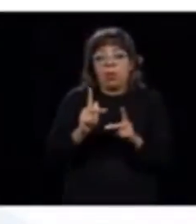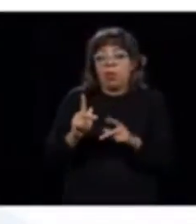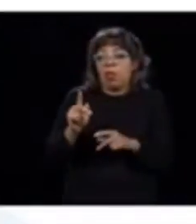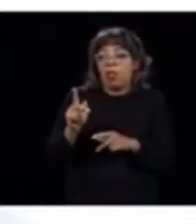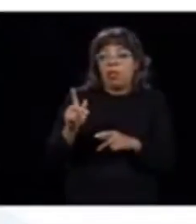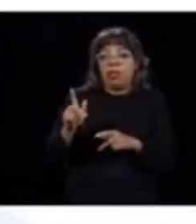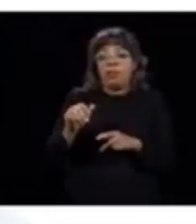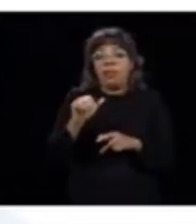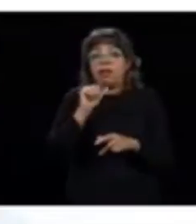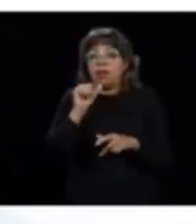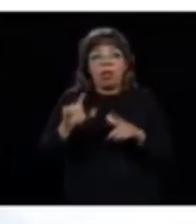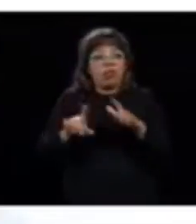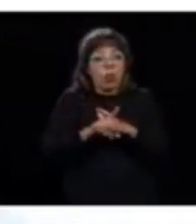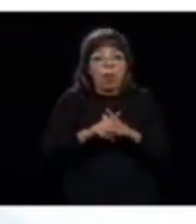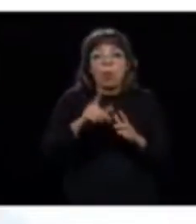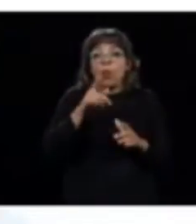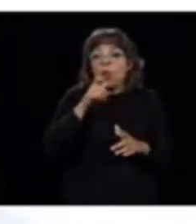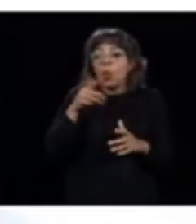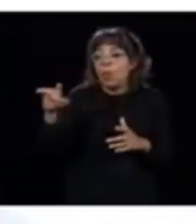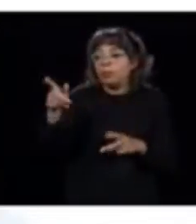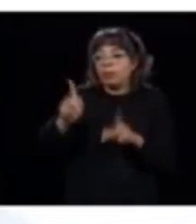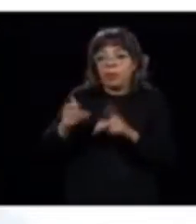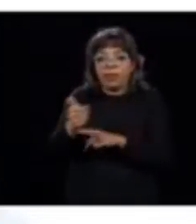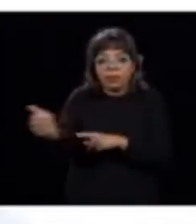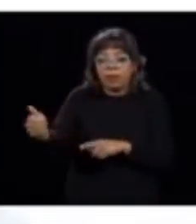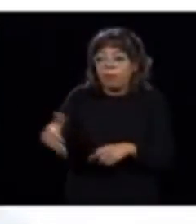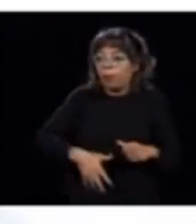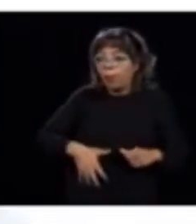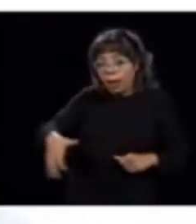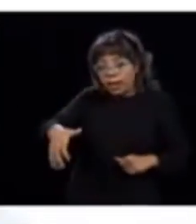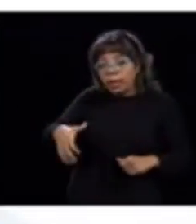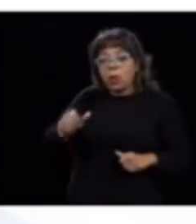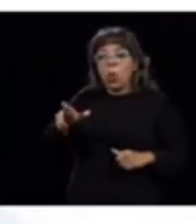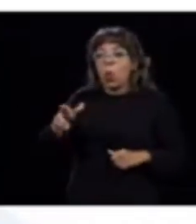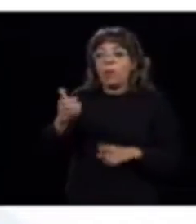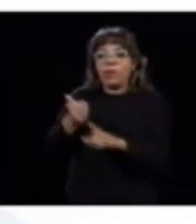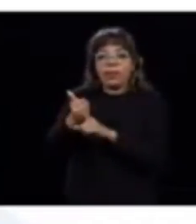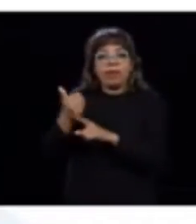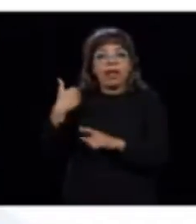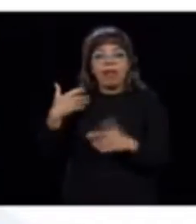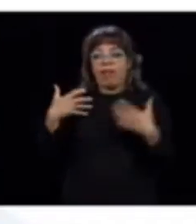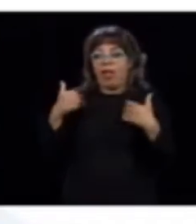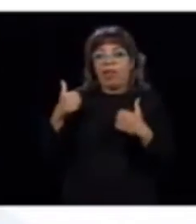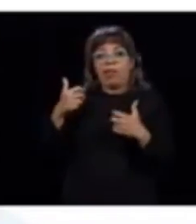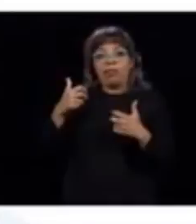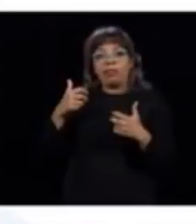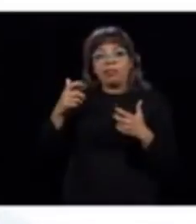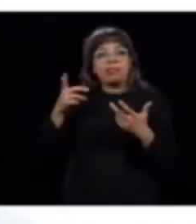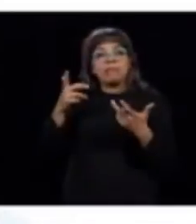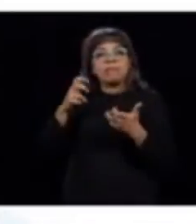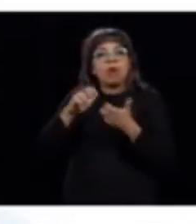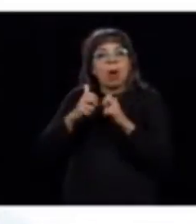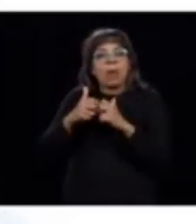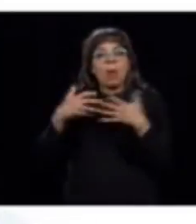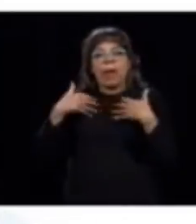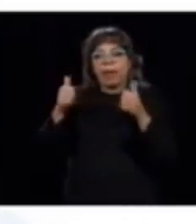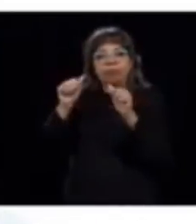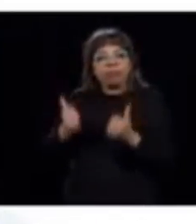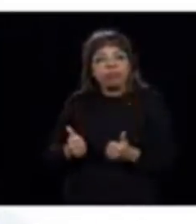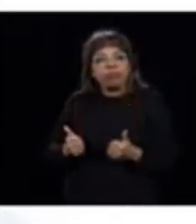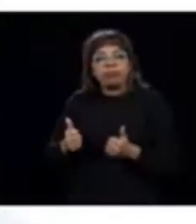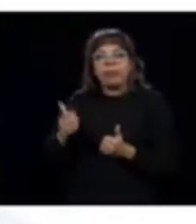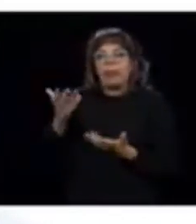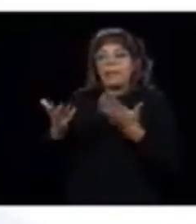are the workers that are, well, pregnant or immunosupprimés or have to have a test or have been